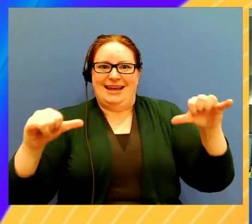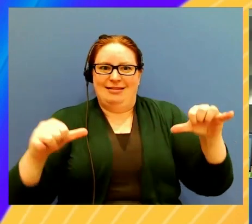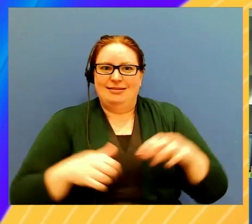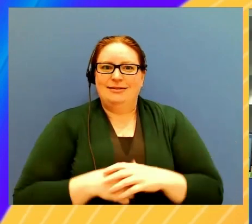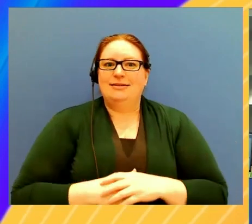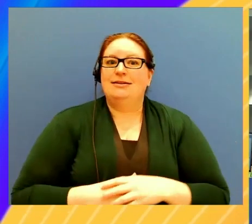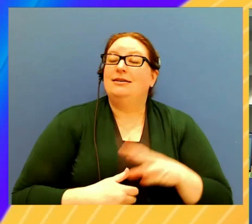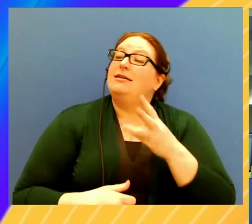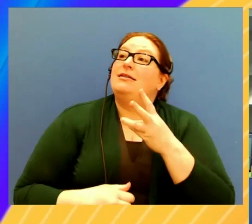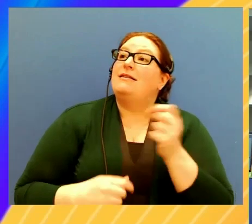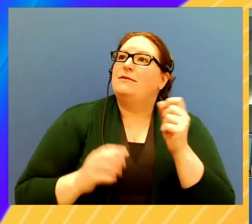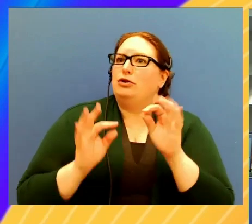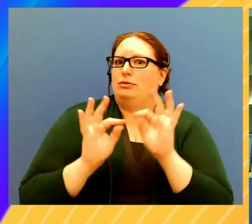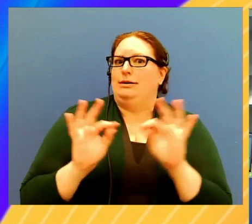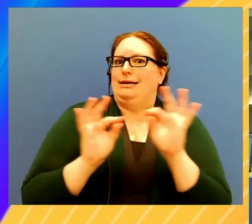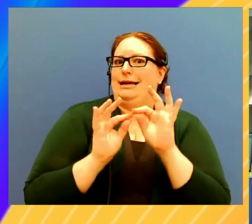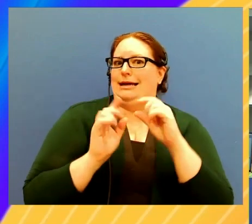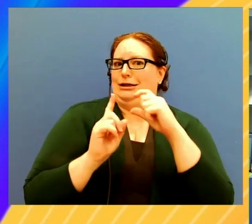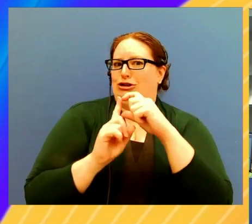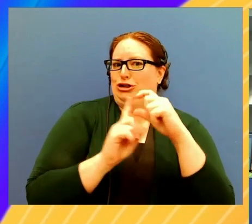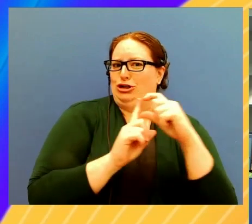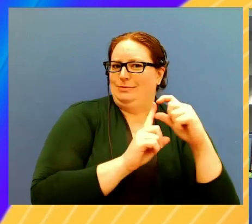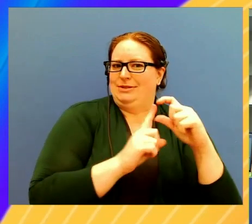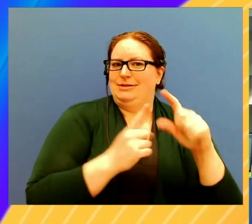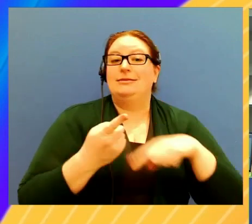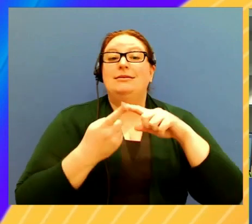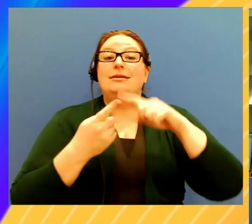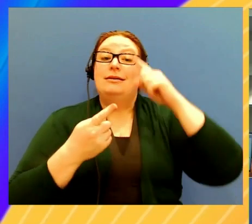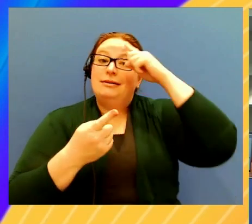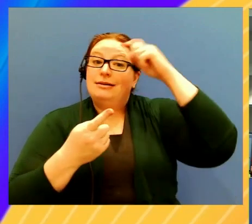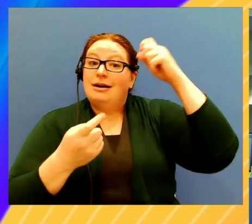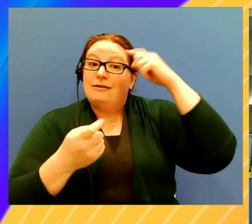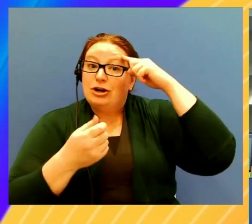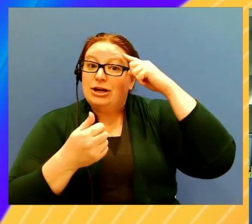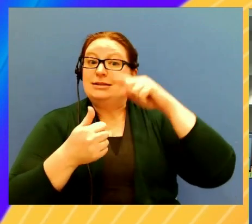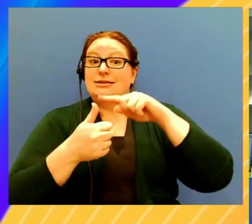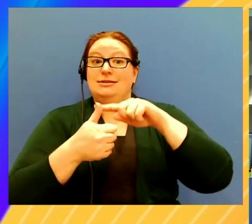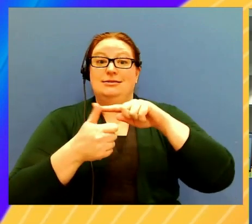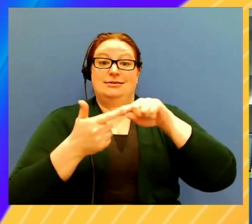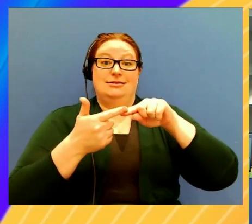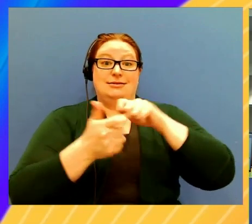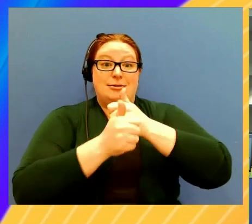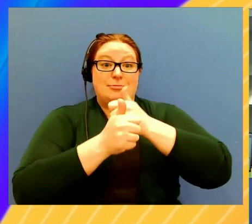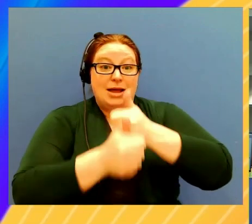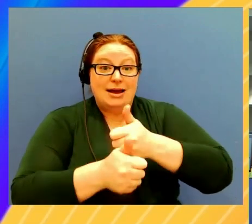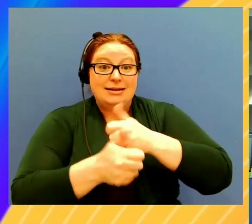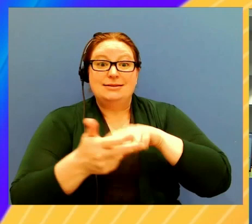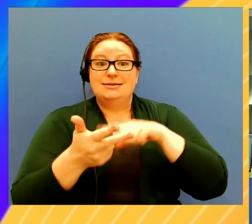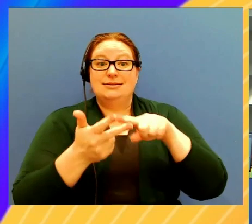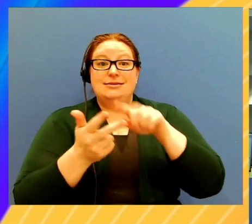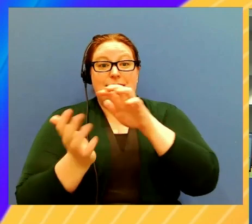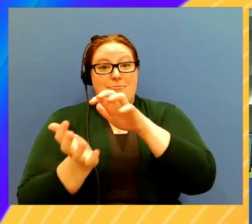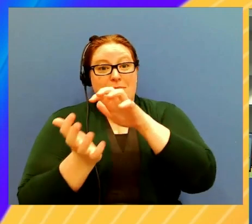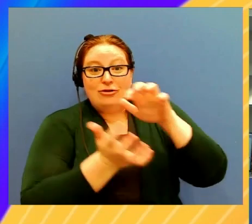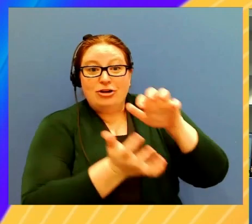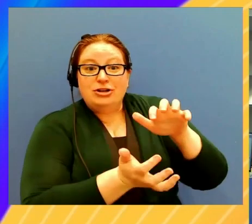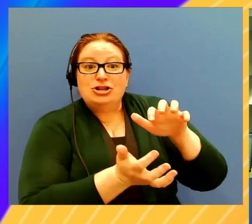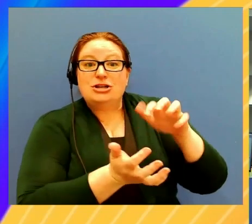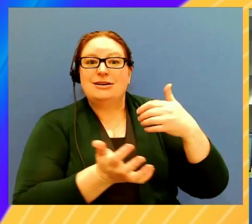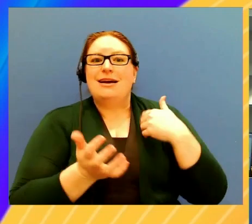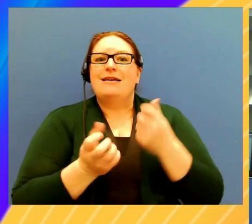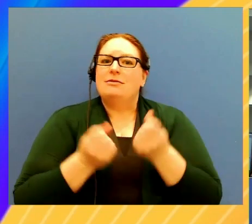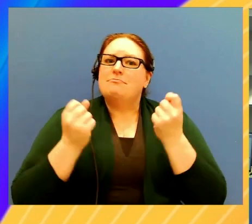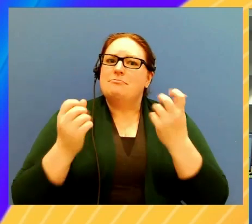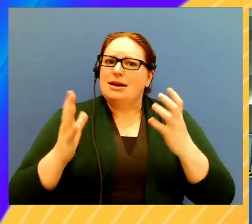get my ears to perk up. Governance, compliance, but also migration too, because we do have a lot of customers that haven't started